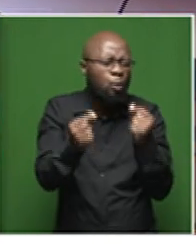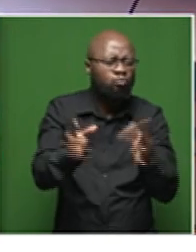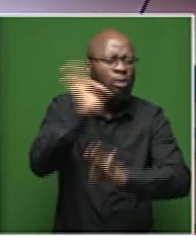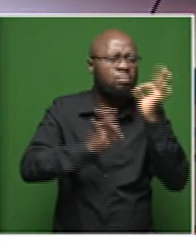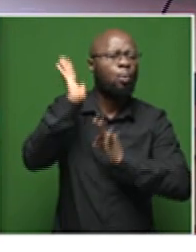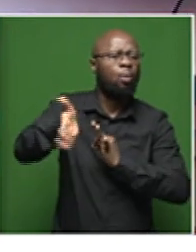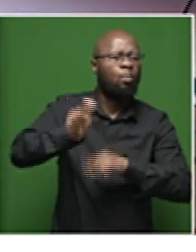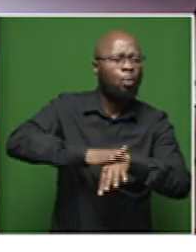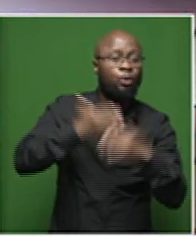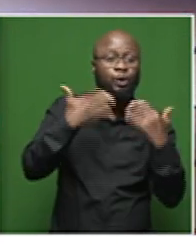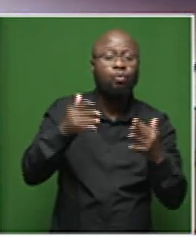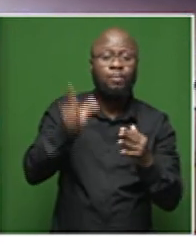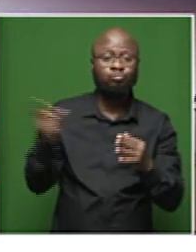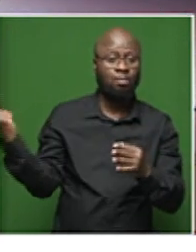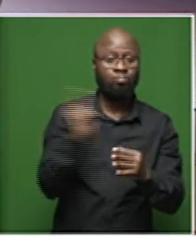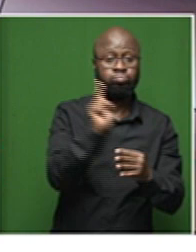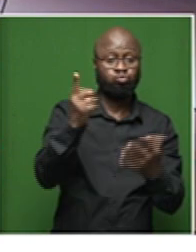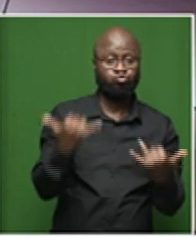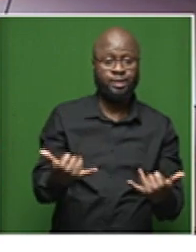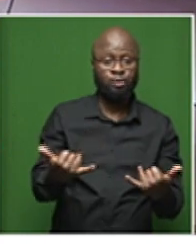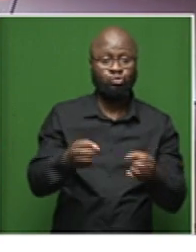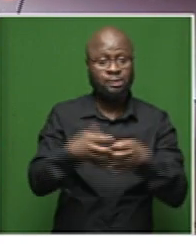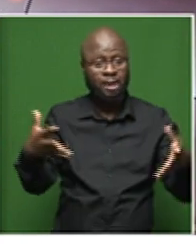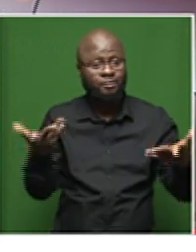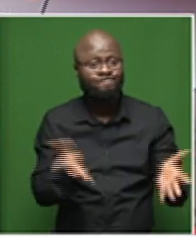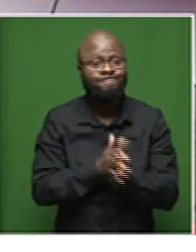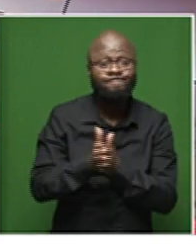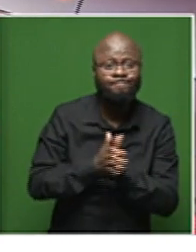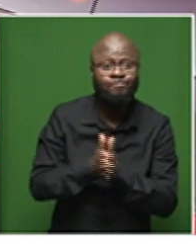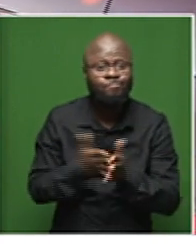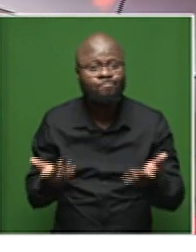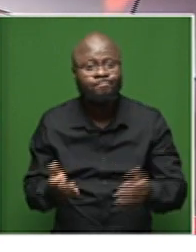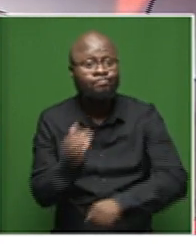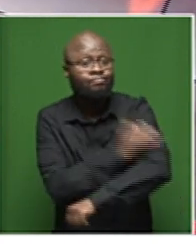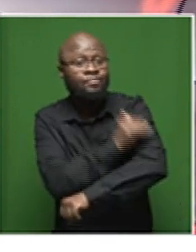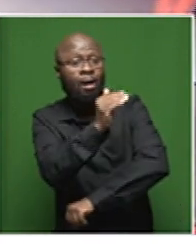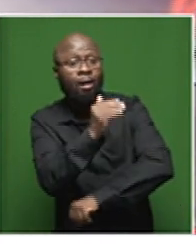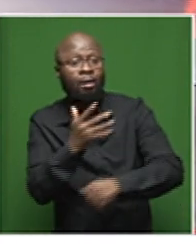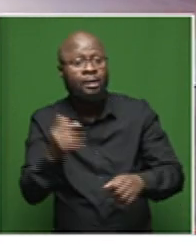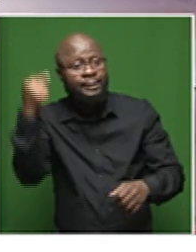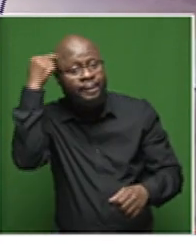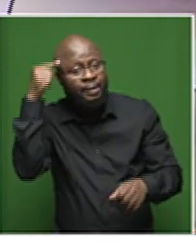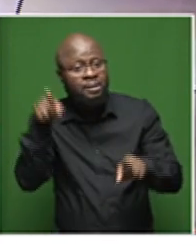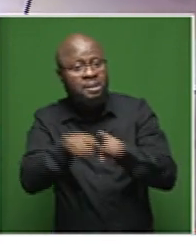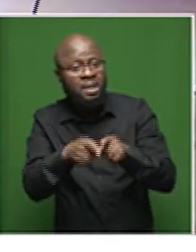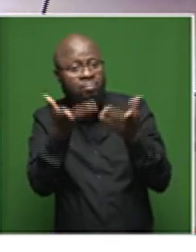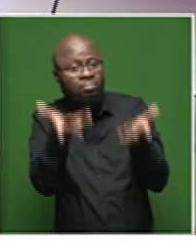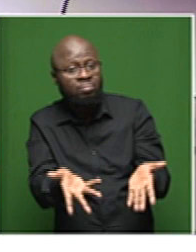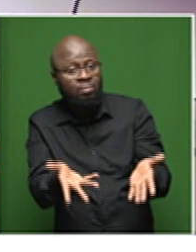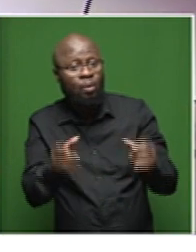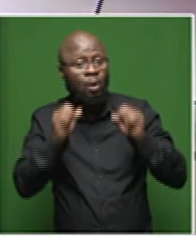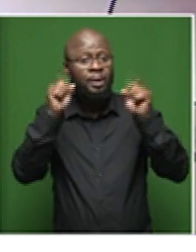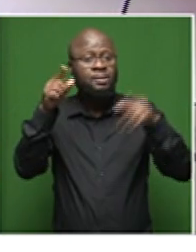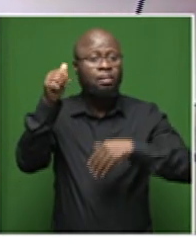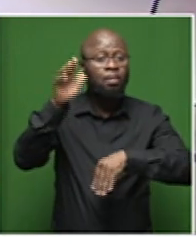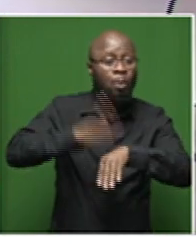joining us. Let's jump right into it. Hypertension. And I think you guys want to highlight the big thing, which is the